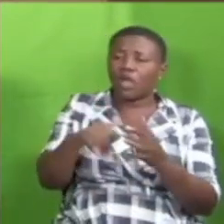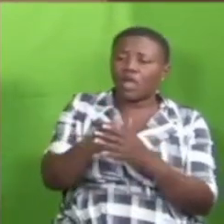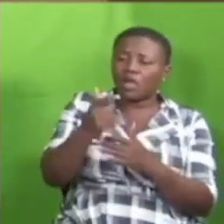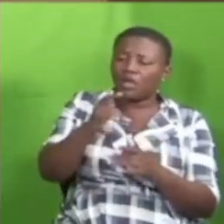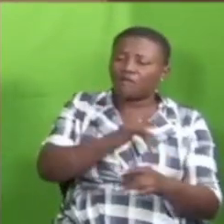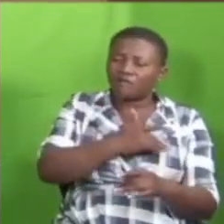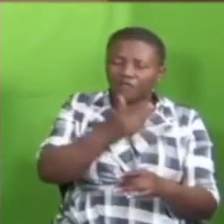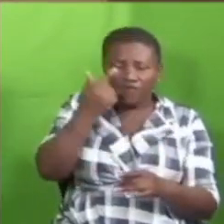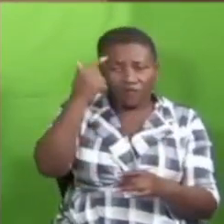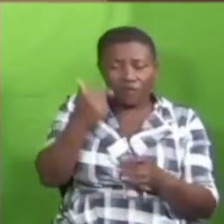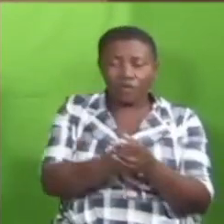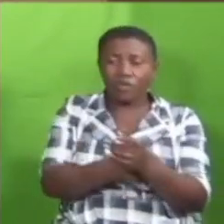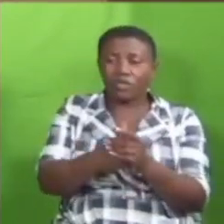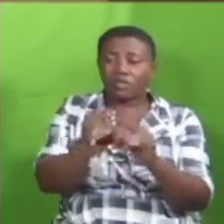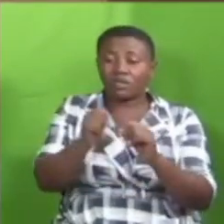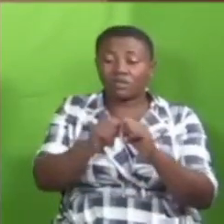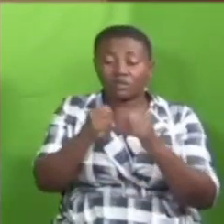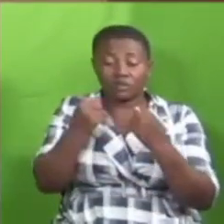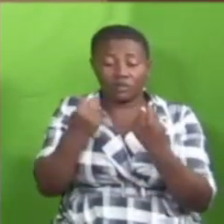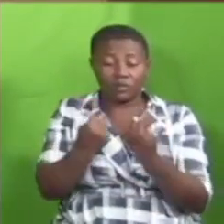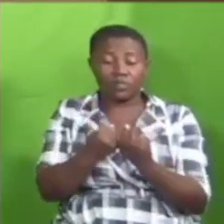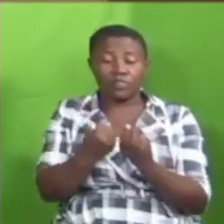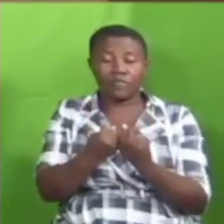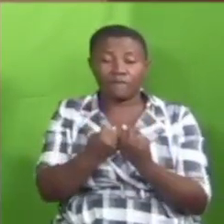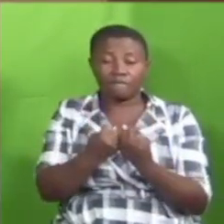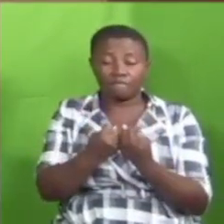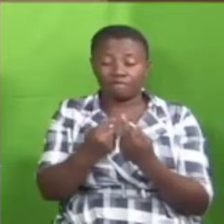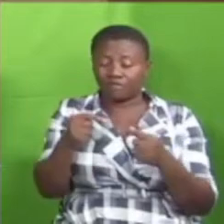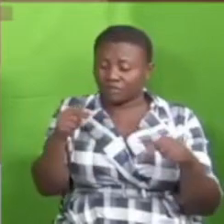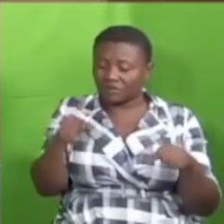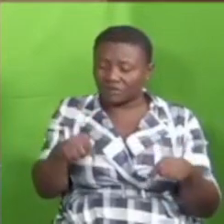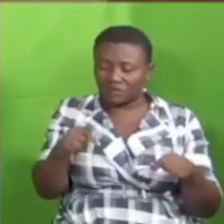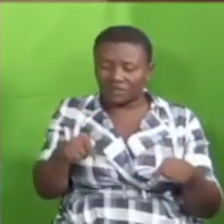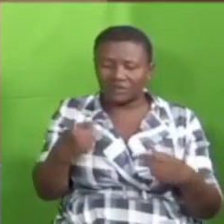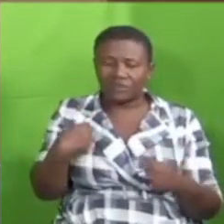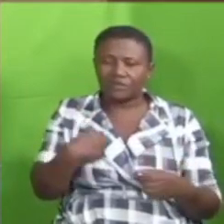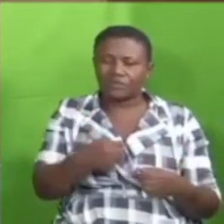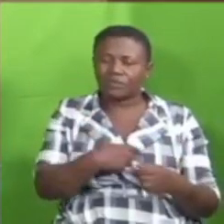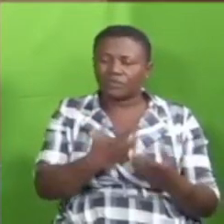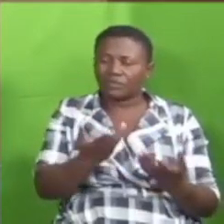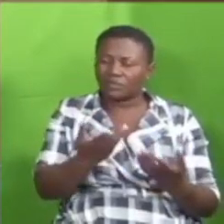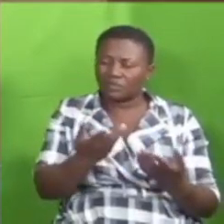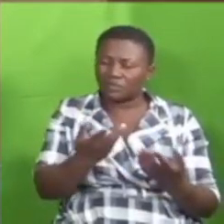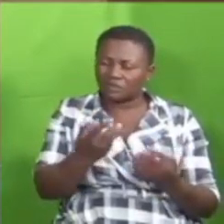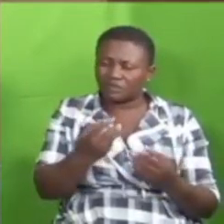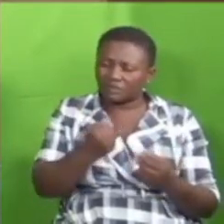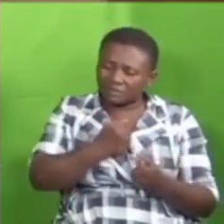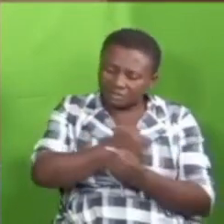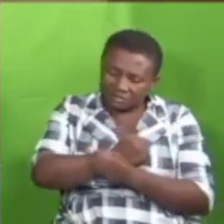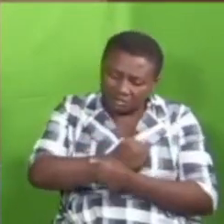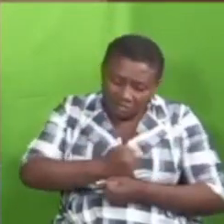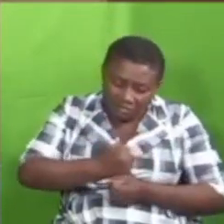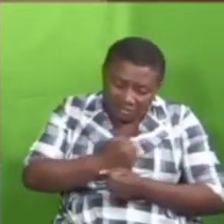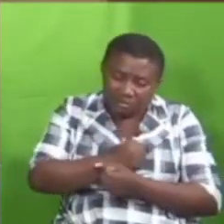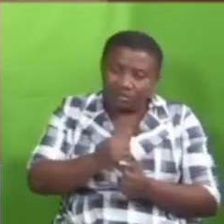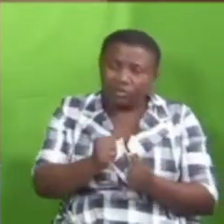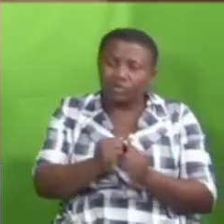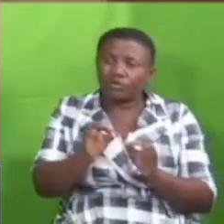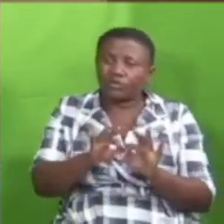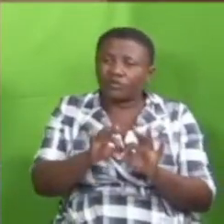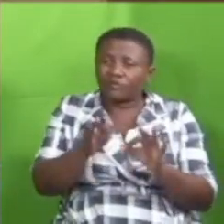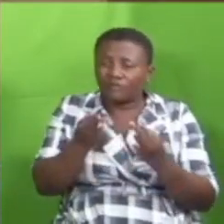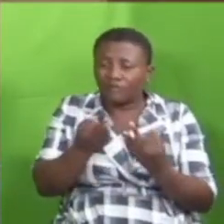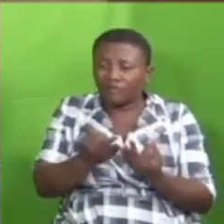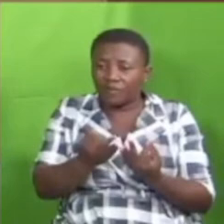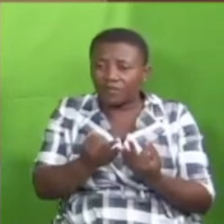Speaker, on a day like this, we mourn with his family. But more importantly, it also brings the question, as